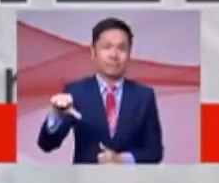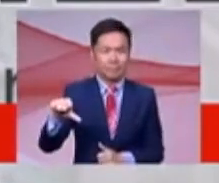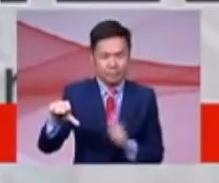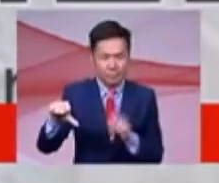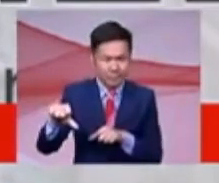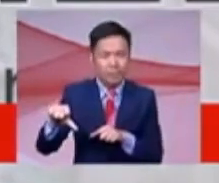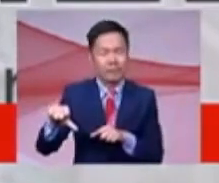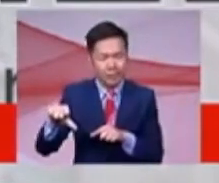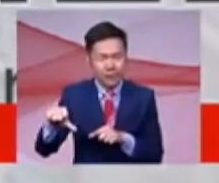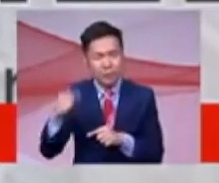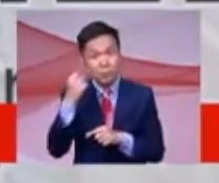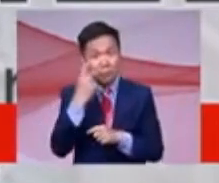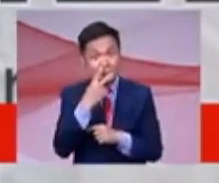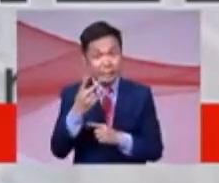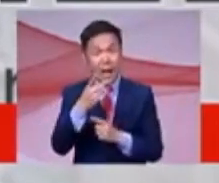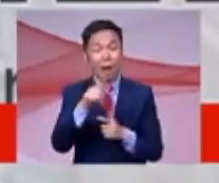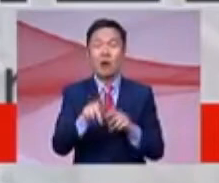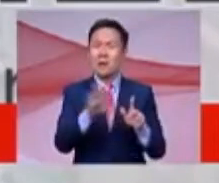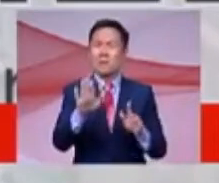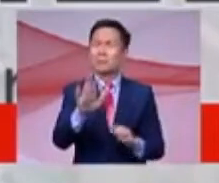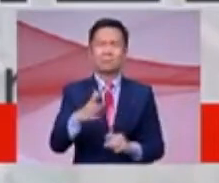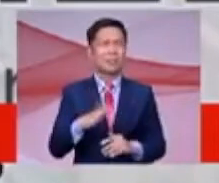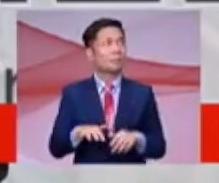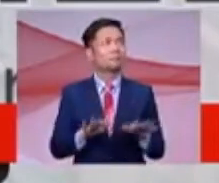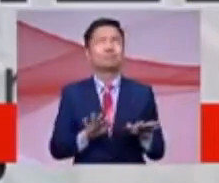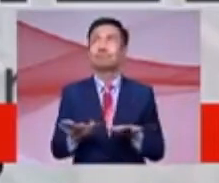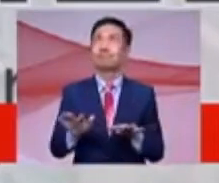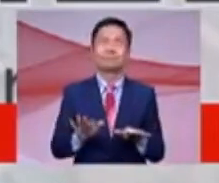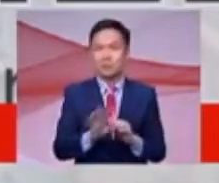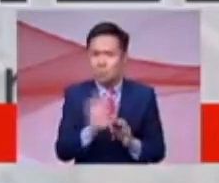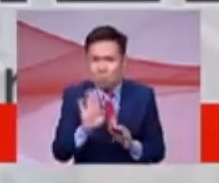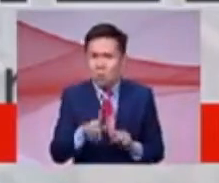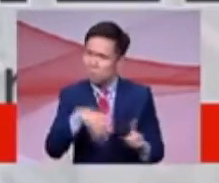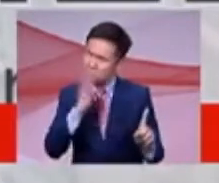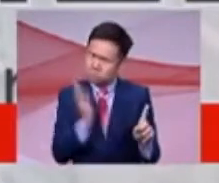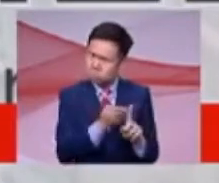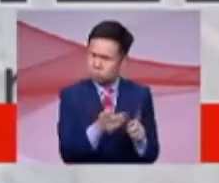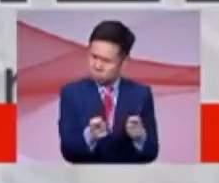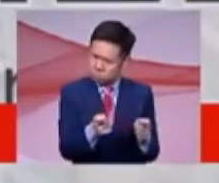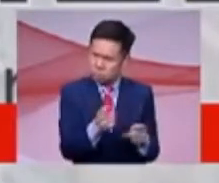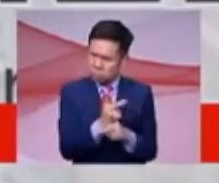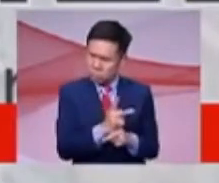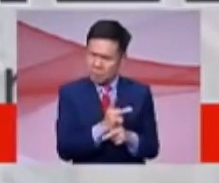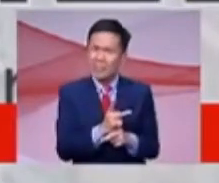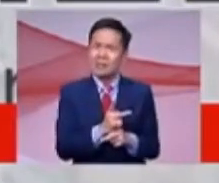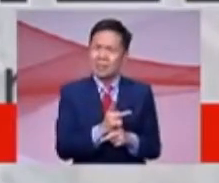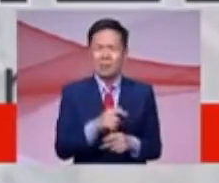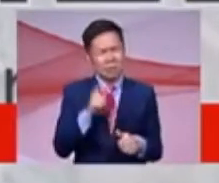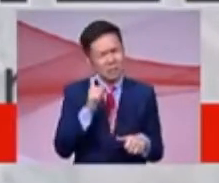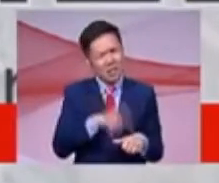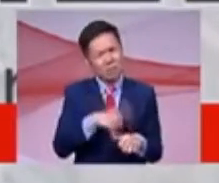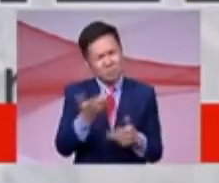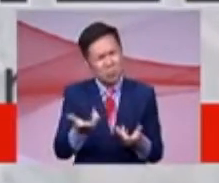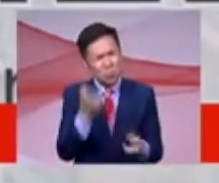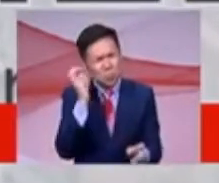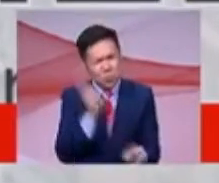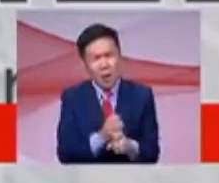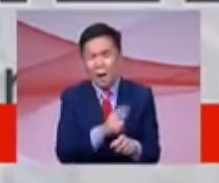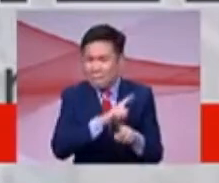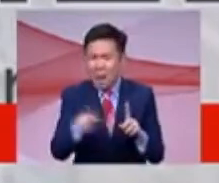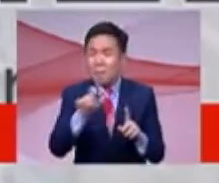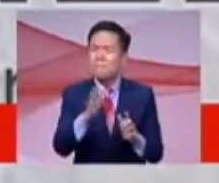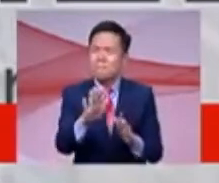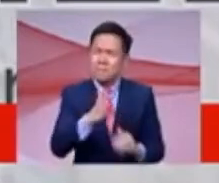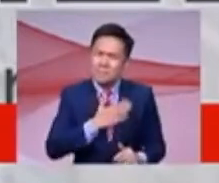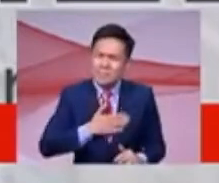that we hope that we are not complacent, even in this time of difficult times, we hope that we can comply